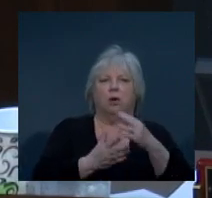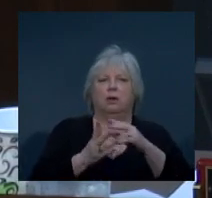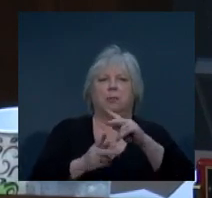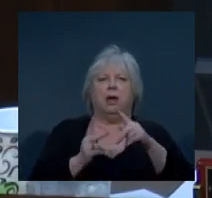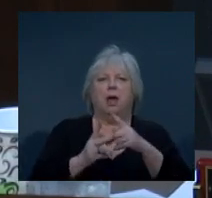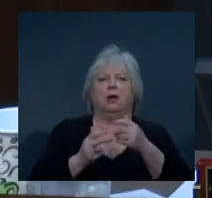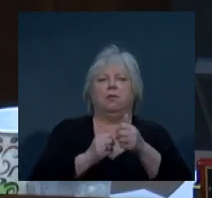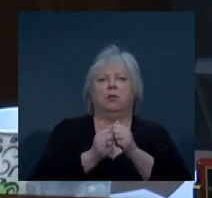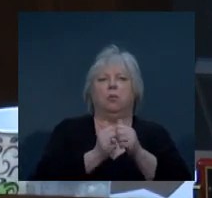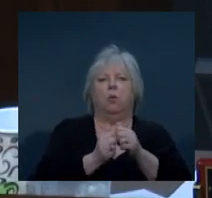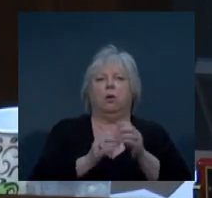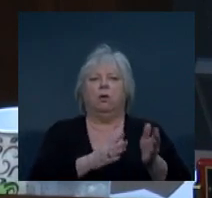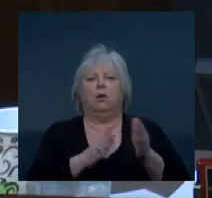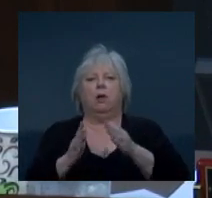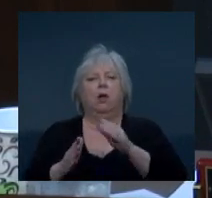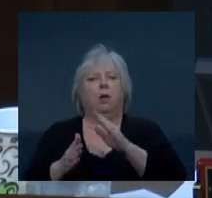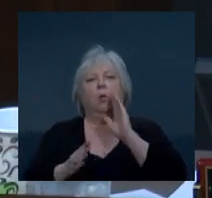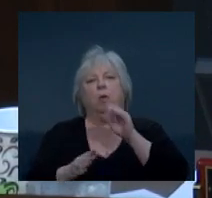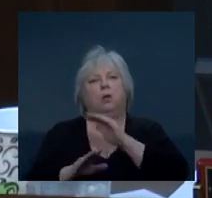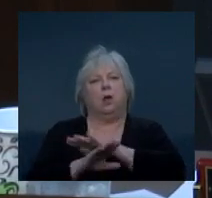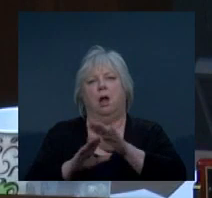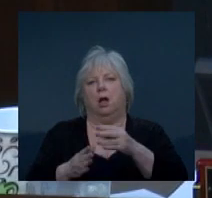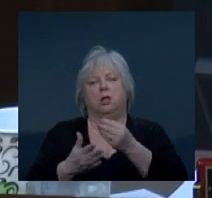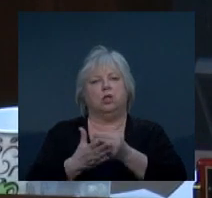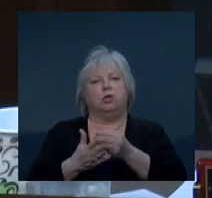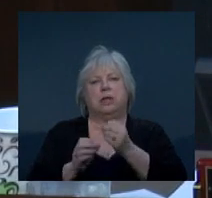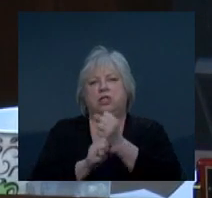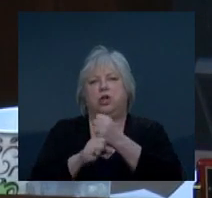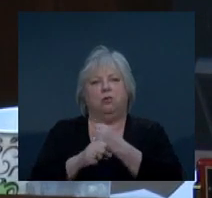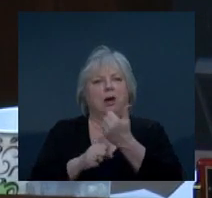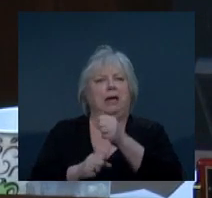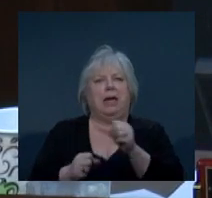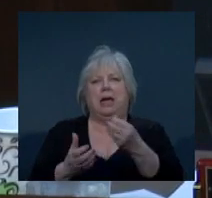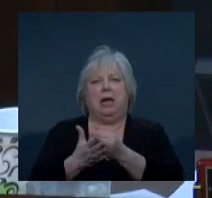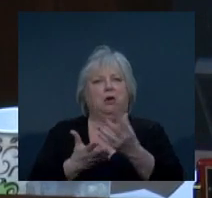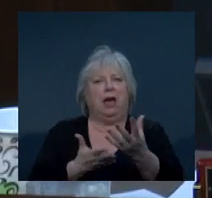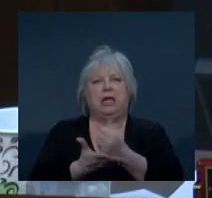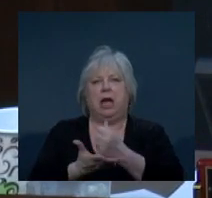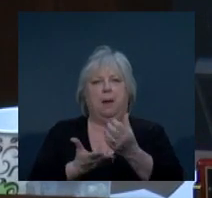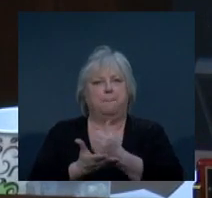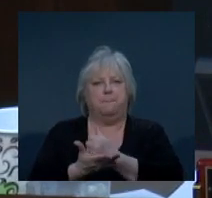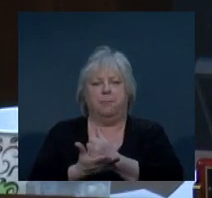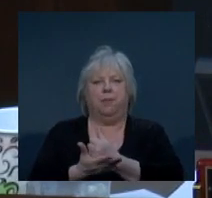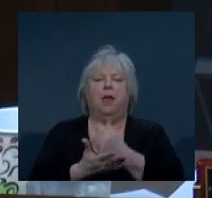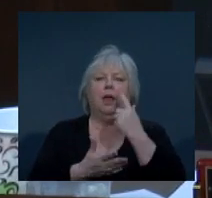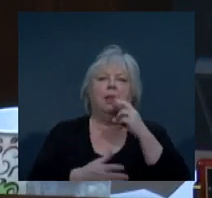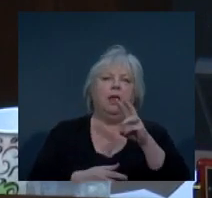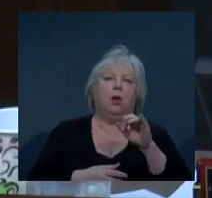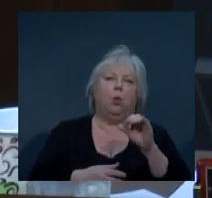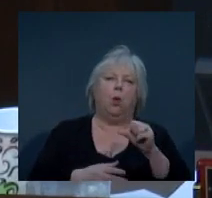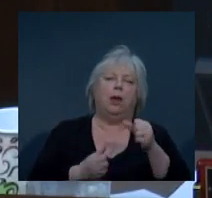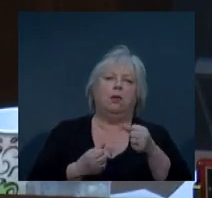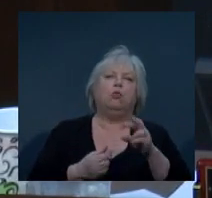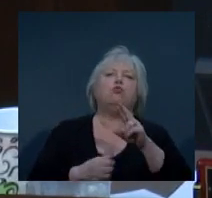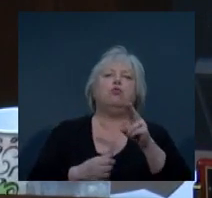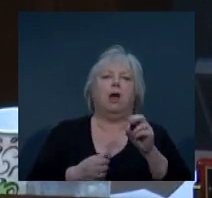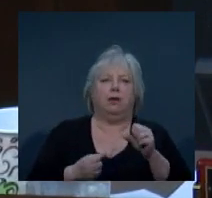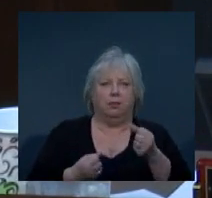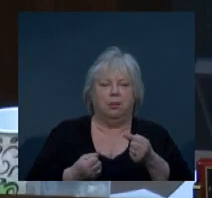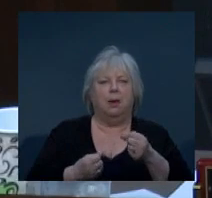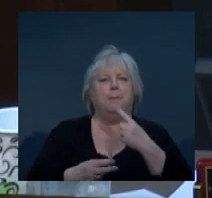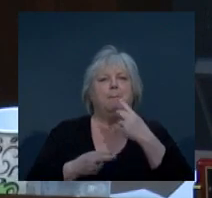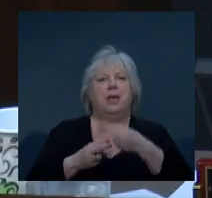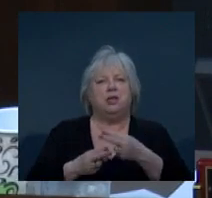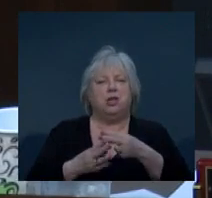of sporting events, are not generating any resources at all. I think Russ brought up an interesting point with the land